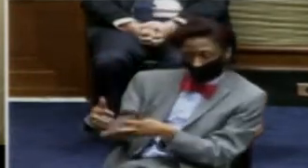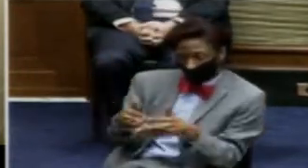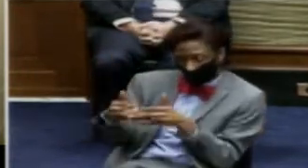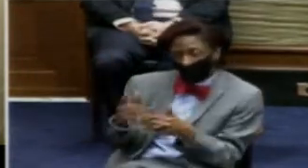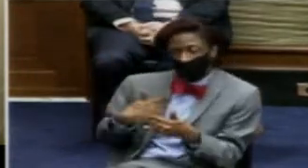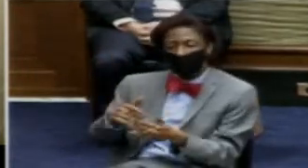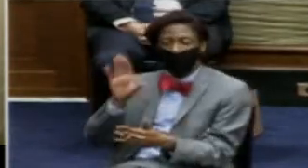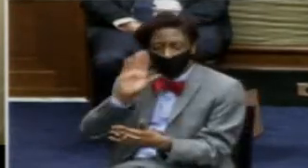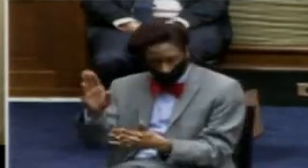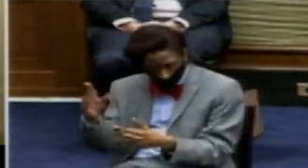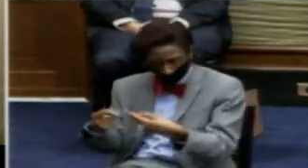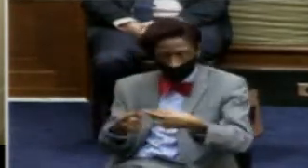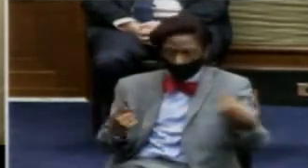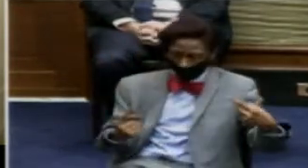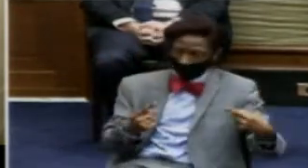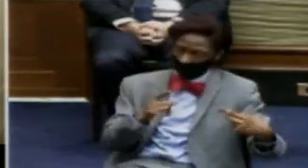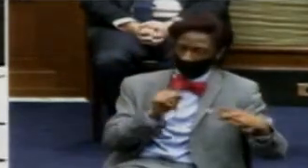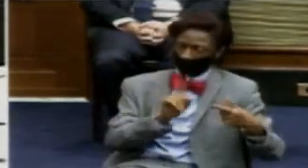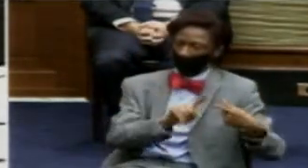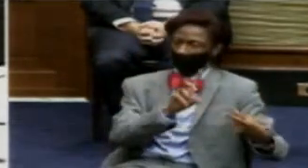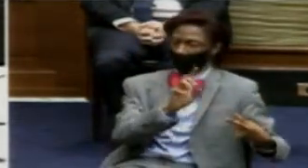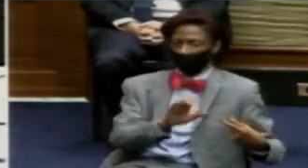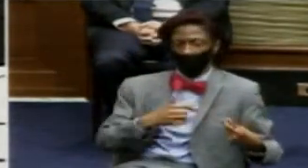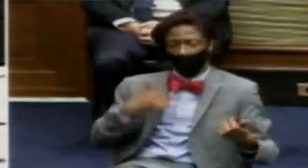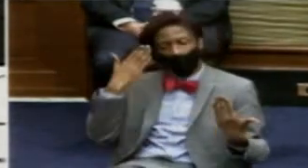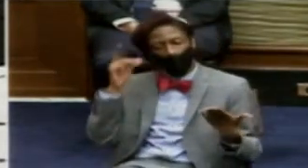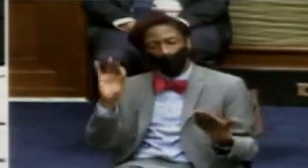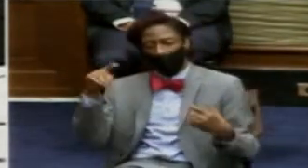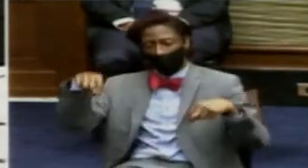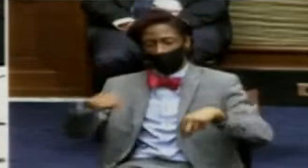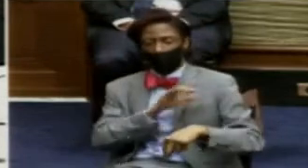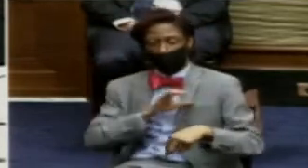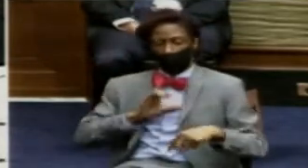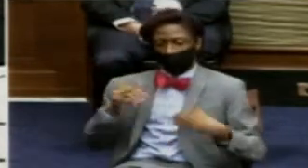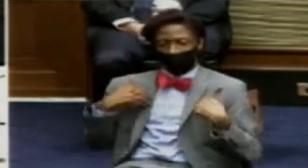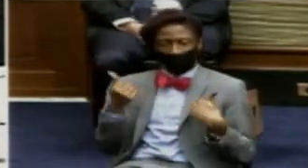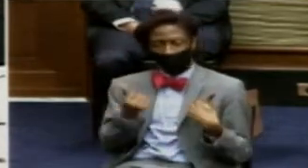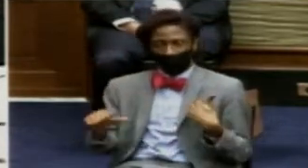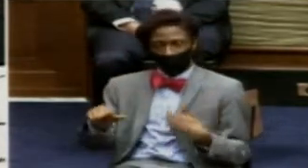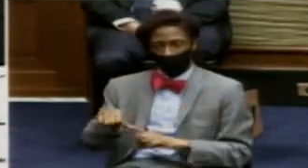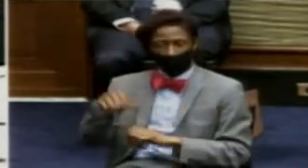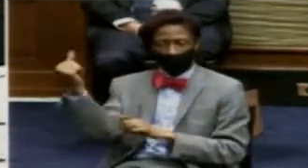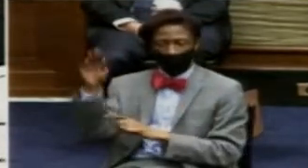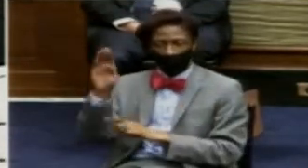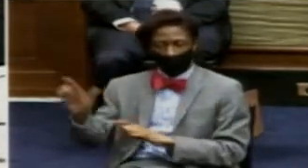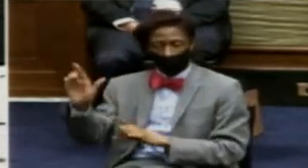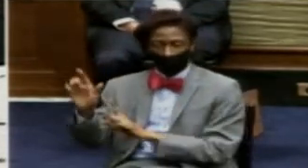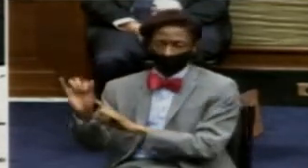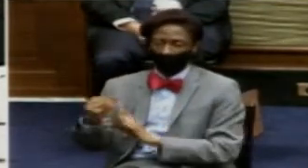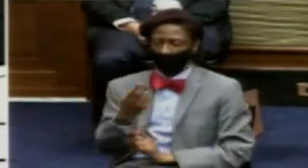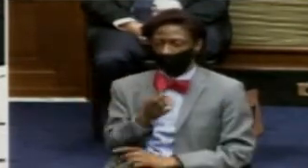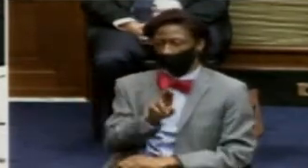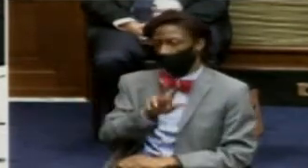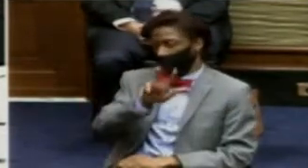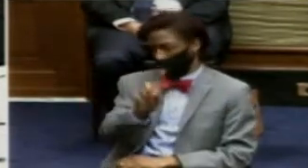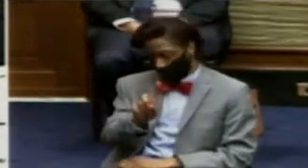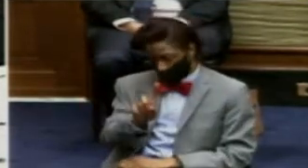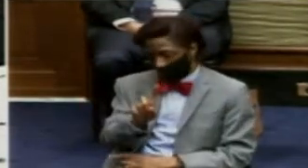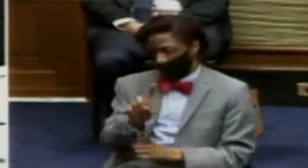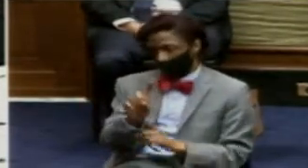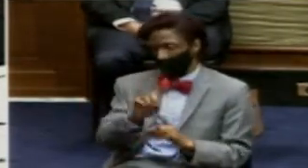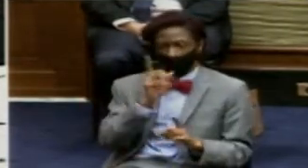a counter to DC? I'm not sure if this Congress has any other bills like H.R. 51 and the